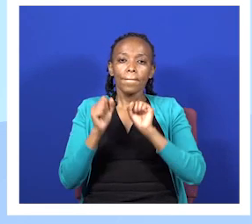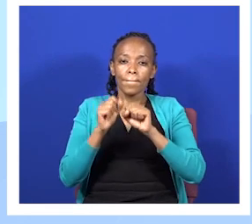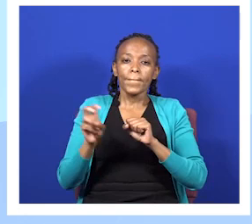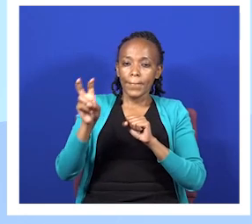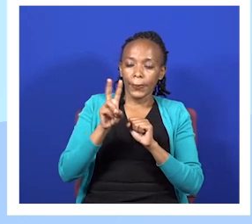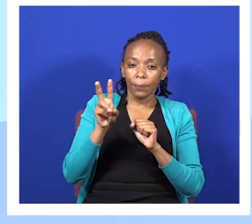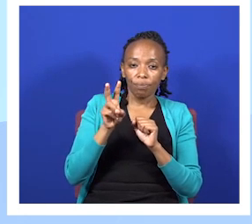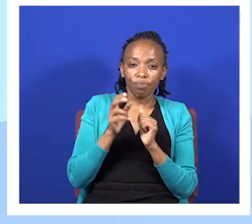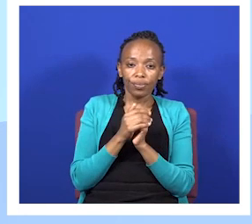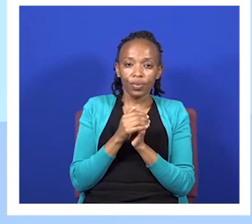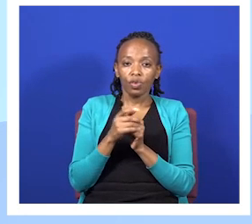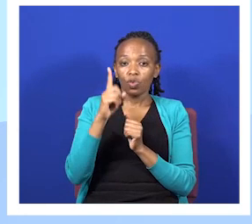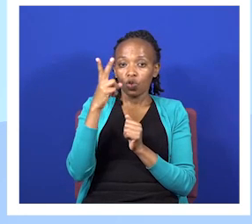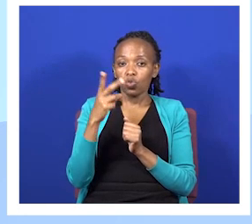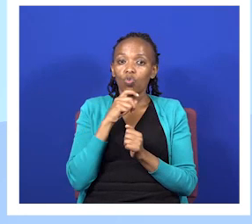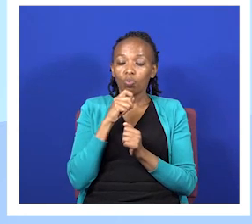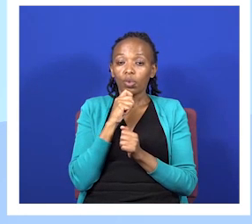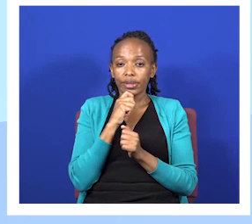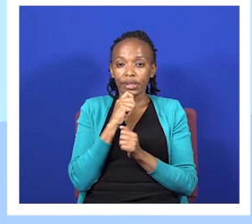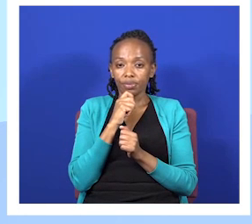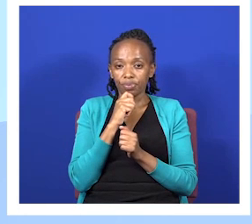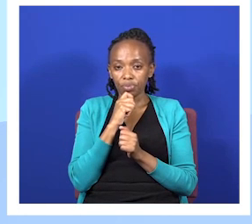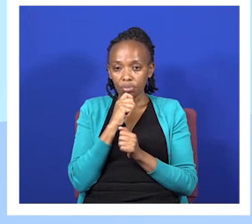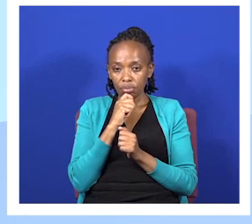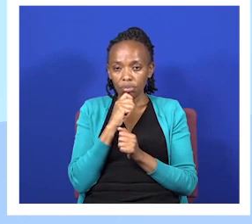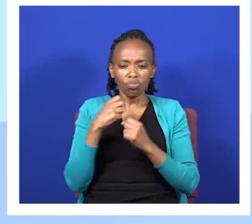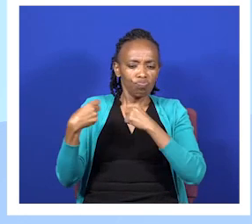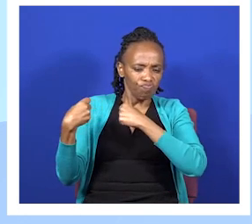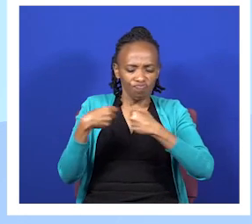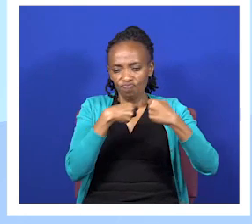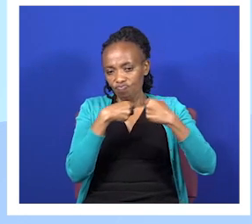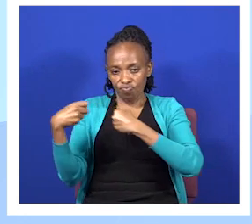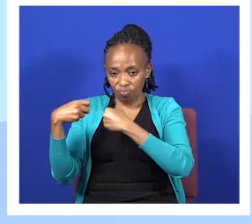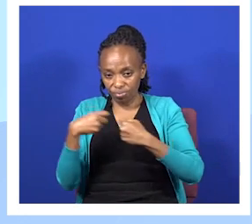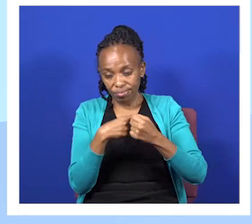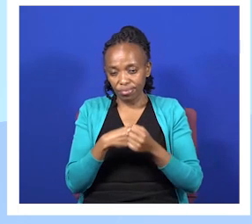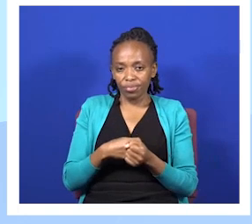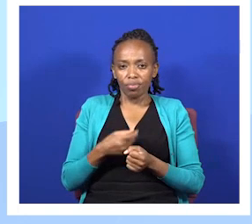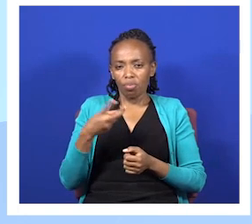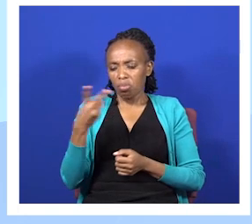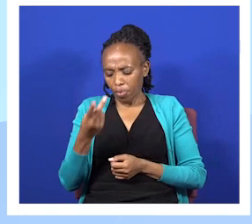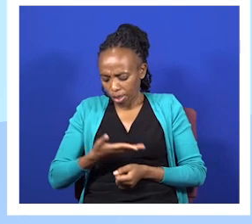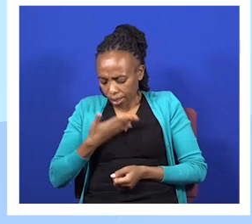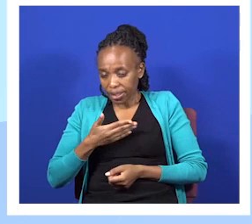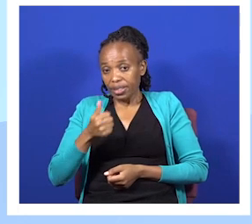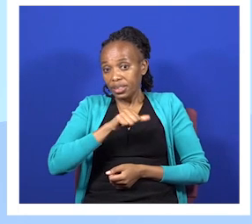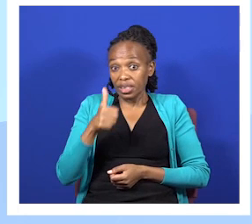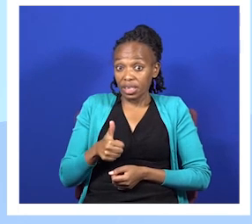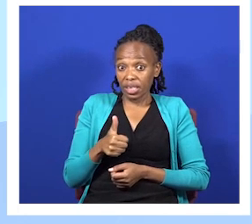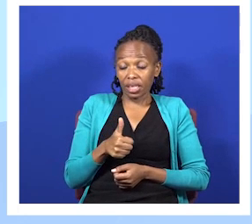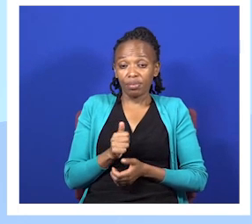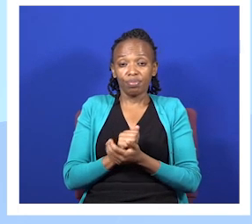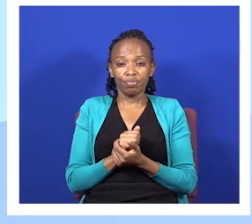I can see two boys and they're fighting. They're angry at each other and